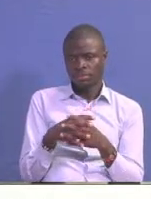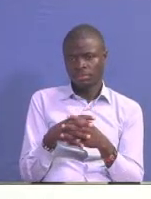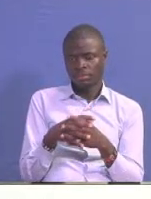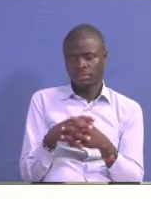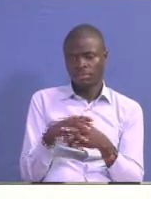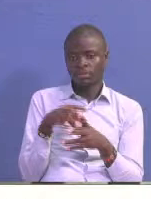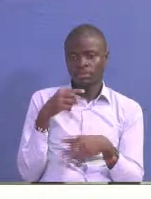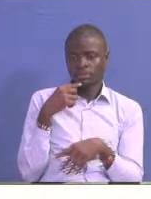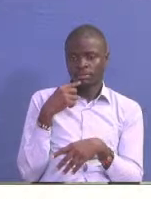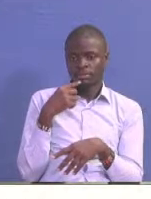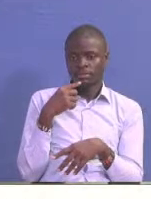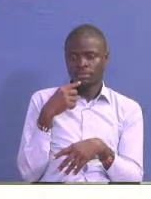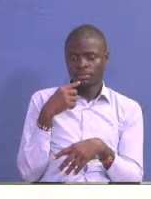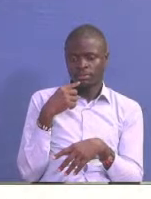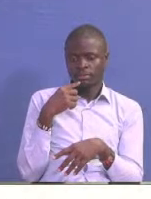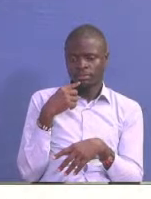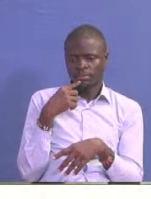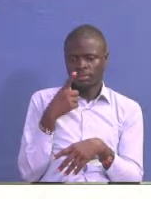So,